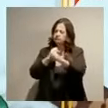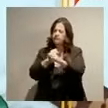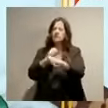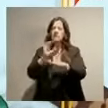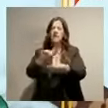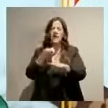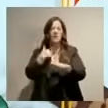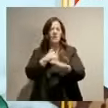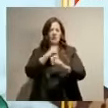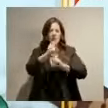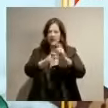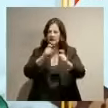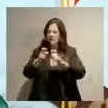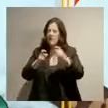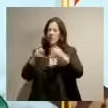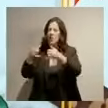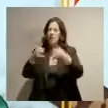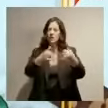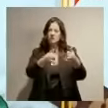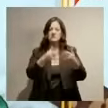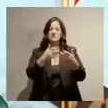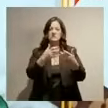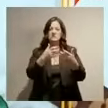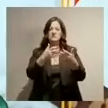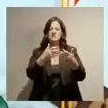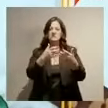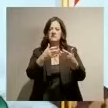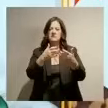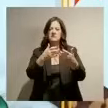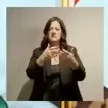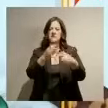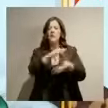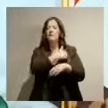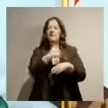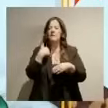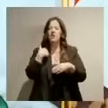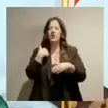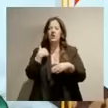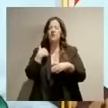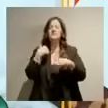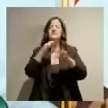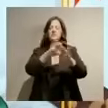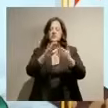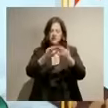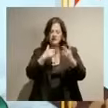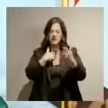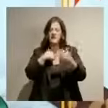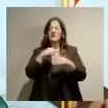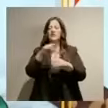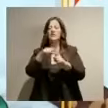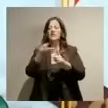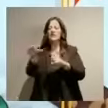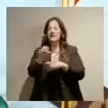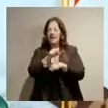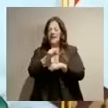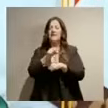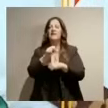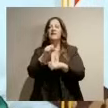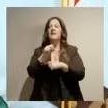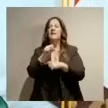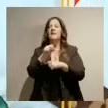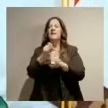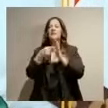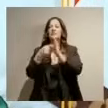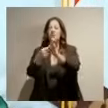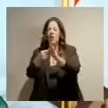Ward introducing just a few days ago, the proposal to take the framework of our housing accountability